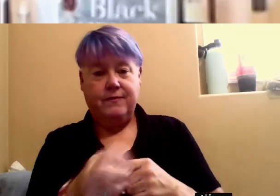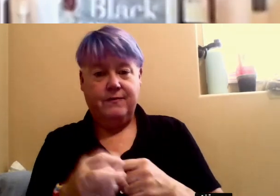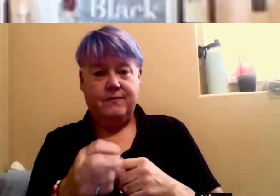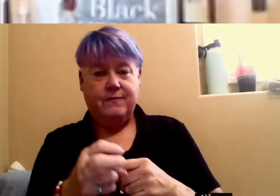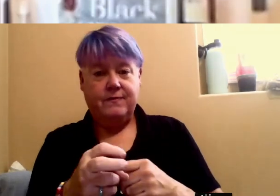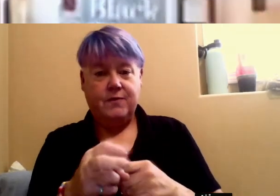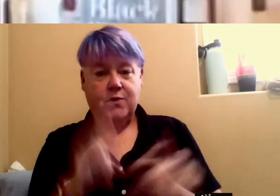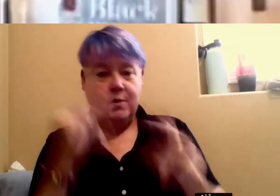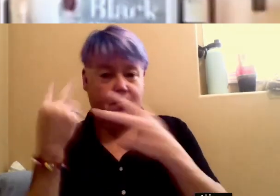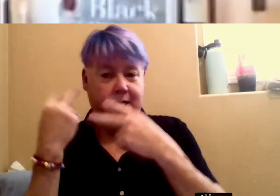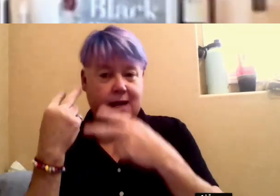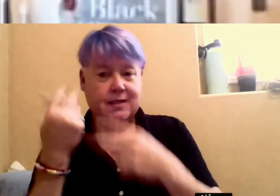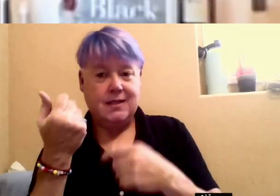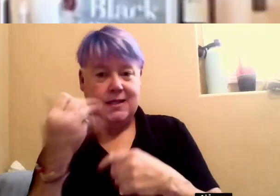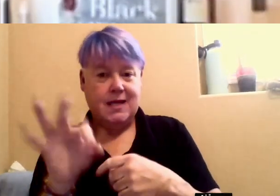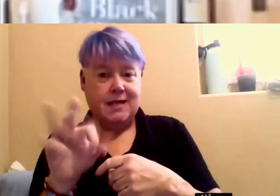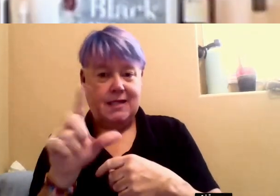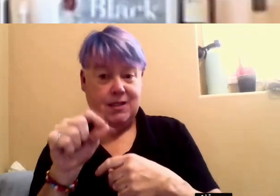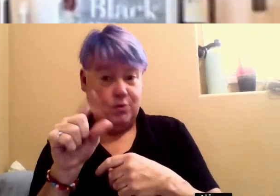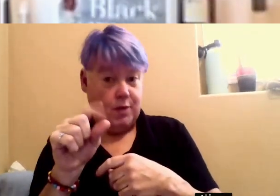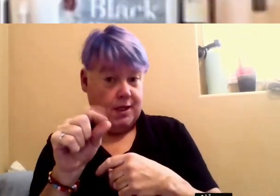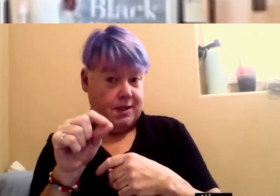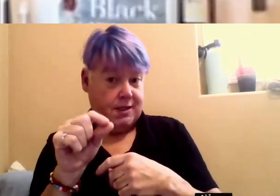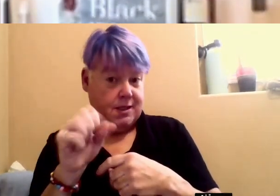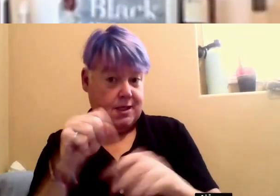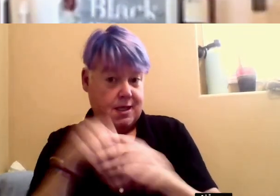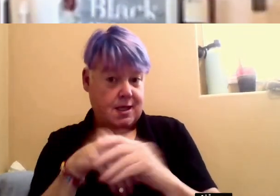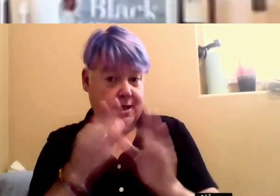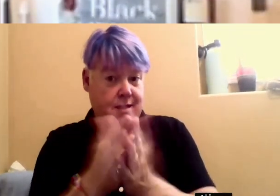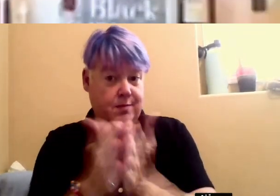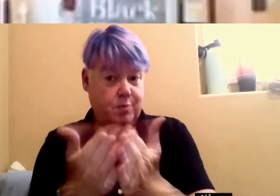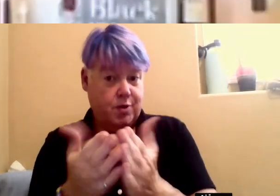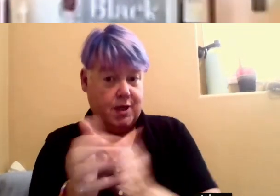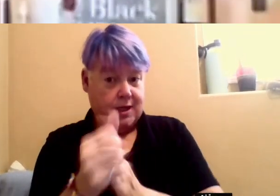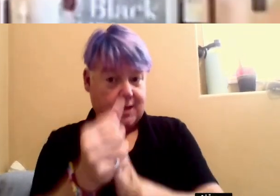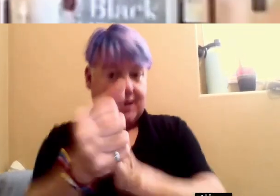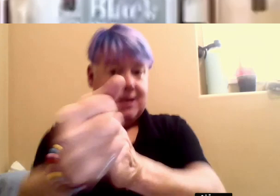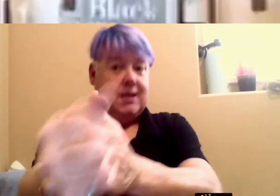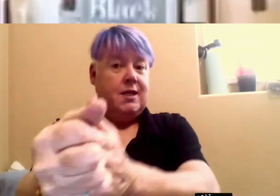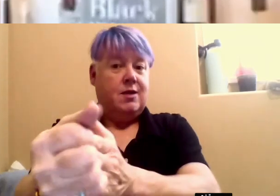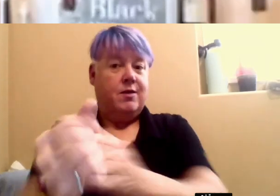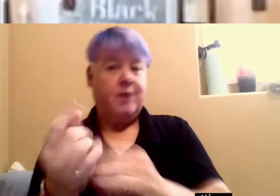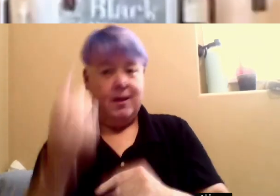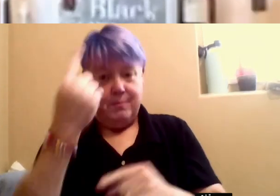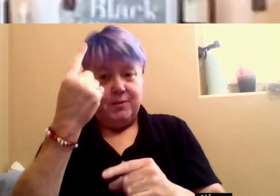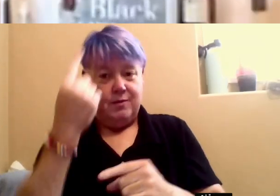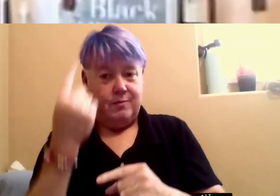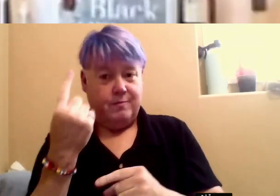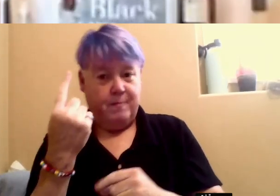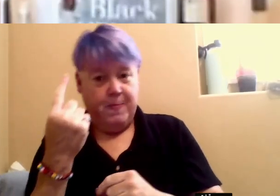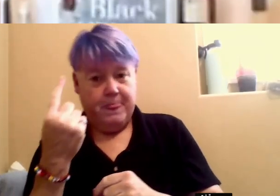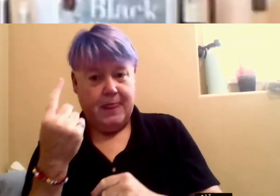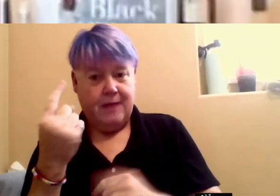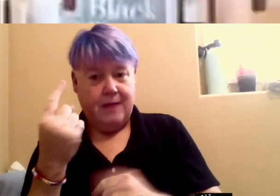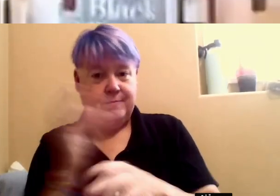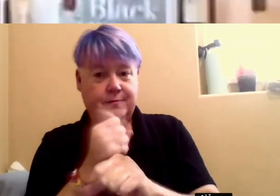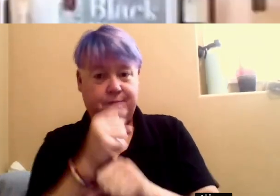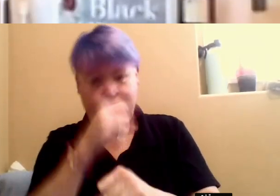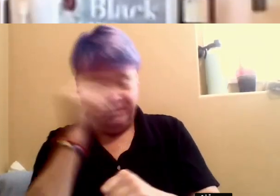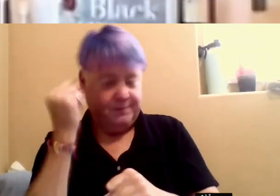the 1920s in the book, and then kind of lead all the way up to, when we got to the Blackwater